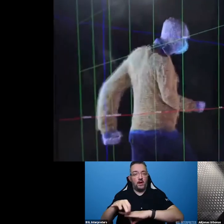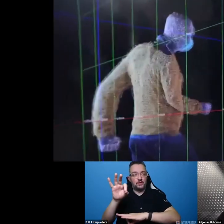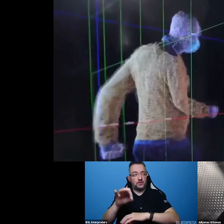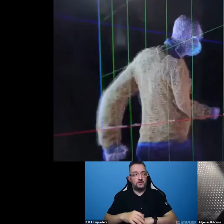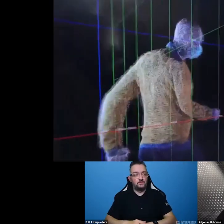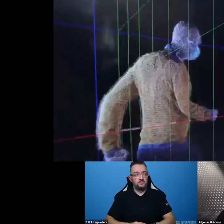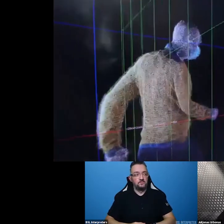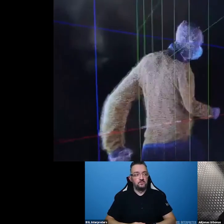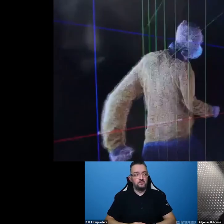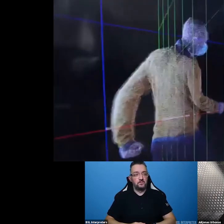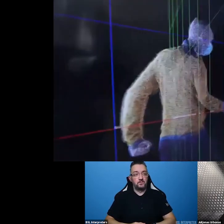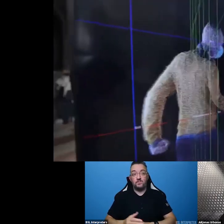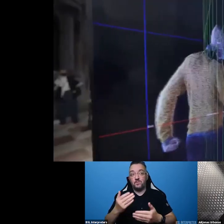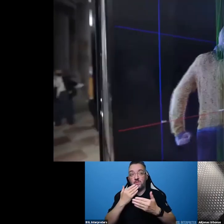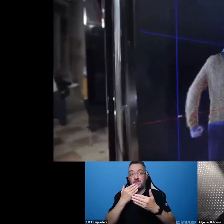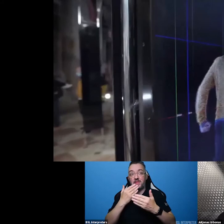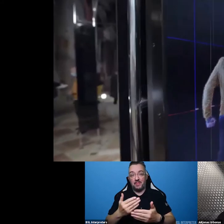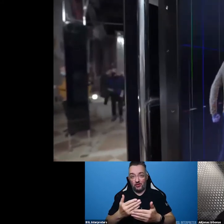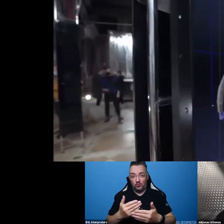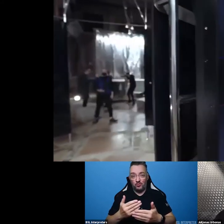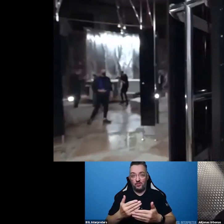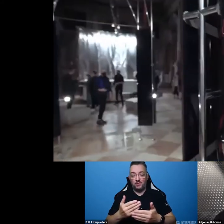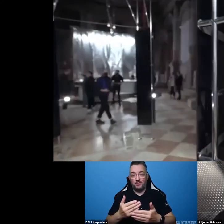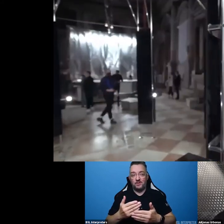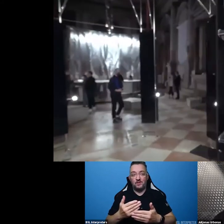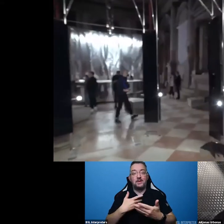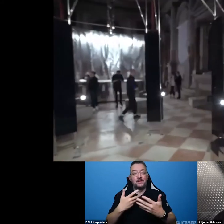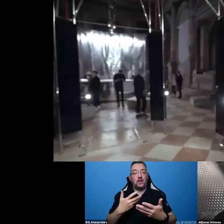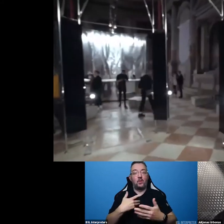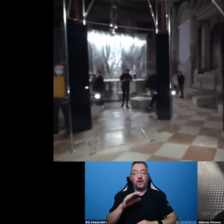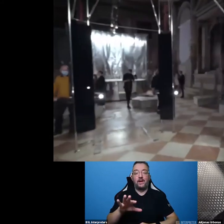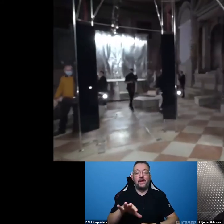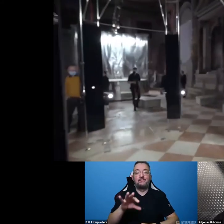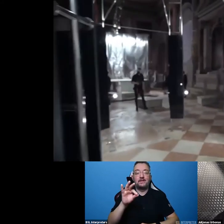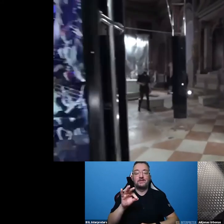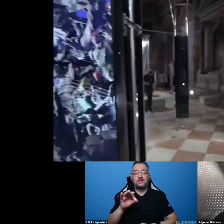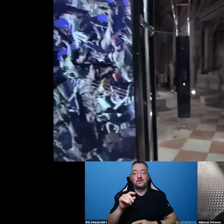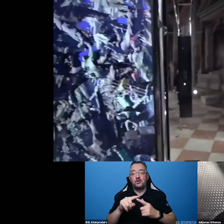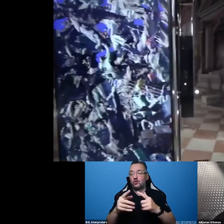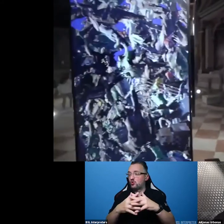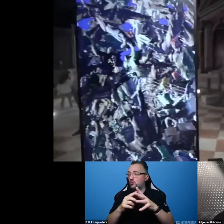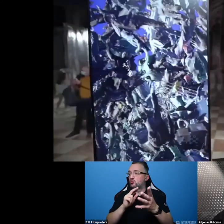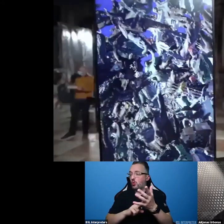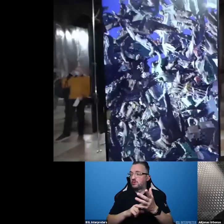Thank you very much, I invite Ewan Anderson.